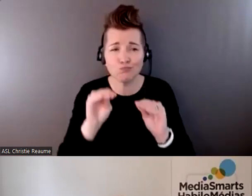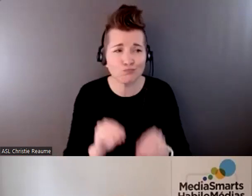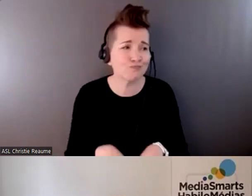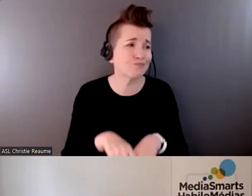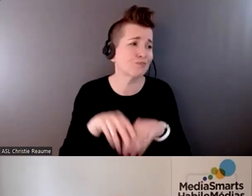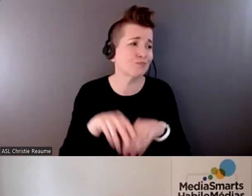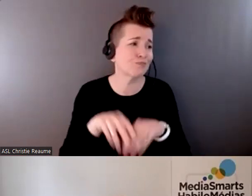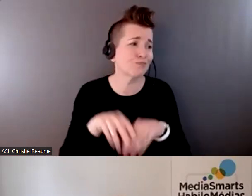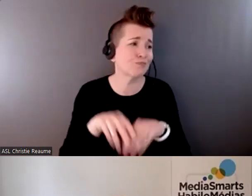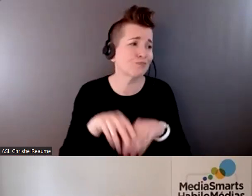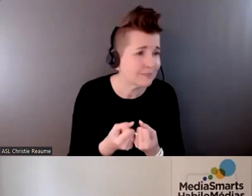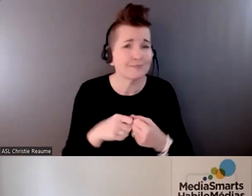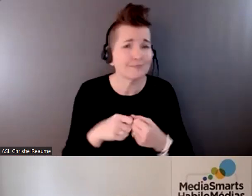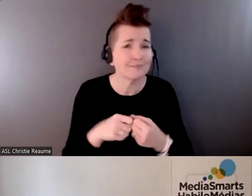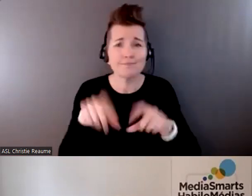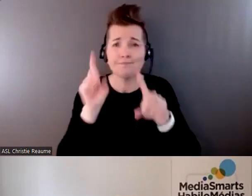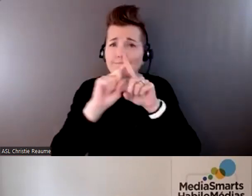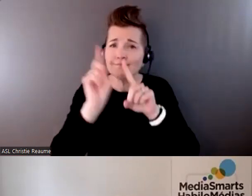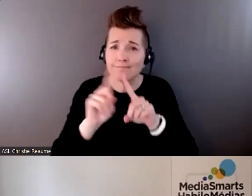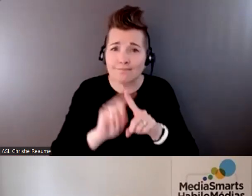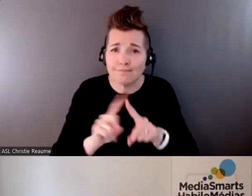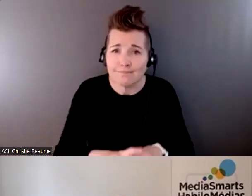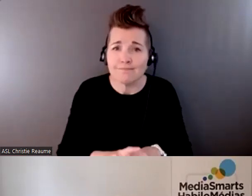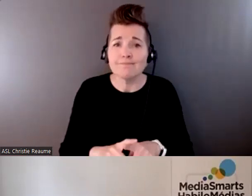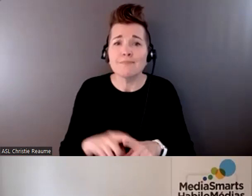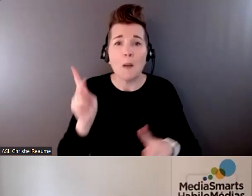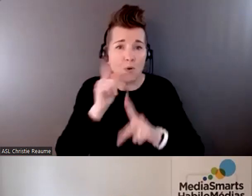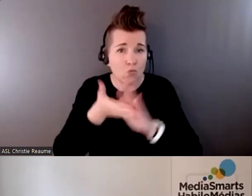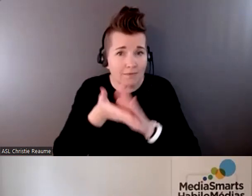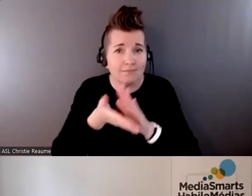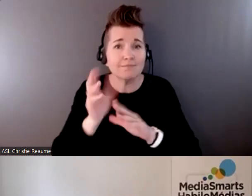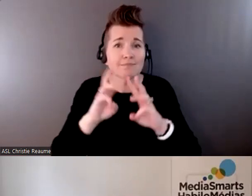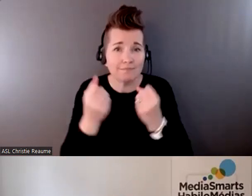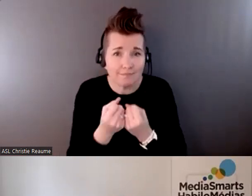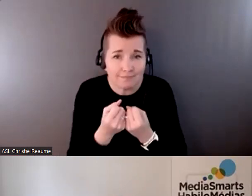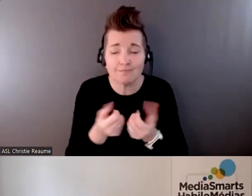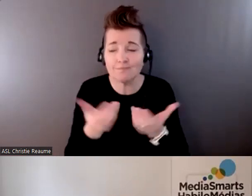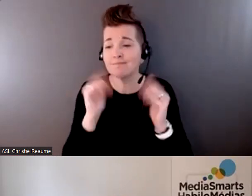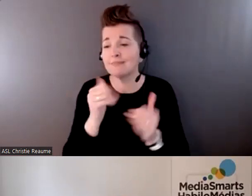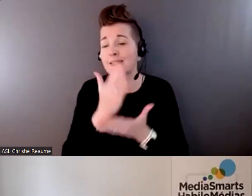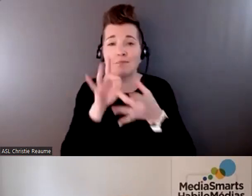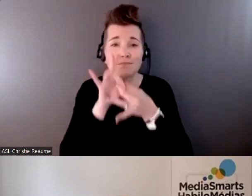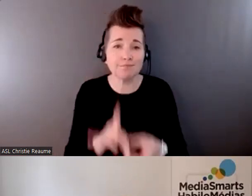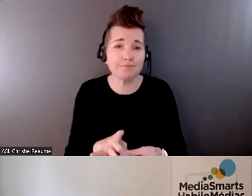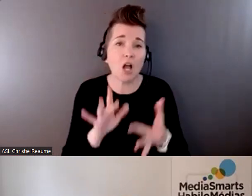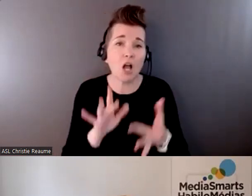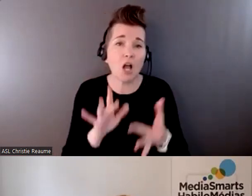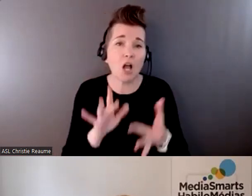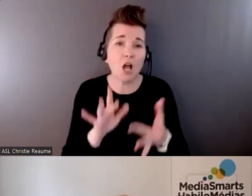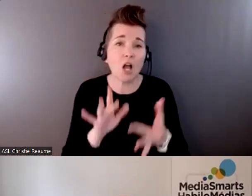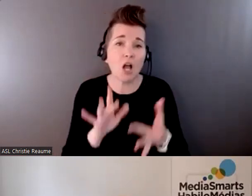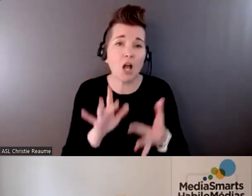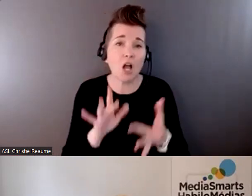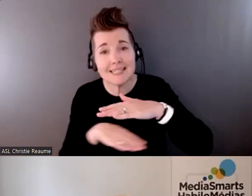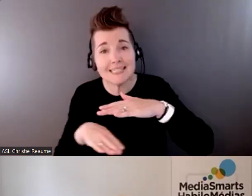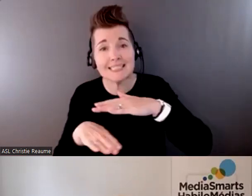and um I will have facilitators running sessions there's a couple around online Basics so that's things like how to feel more confident with getting